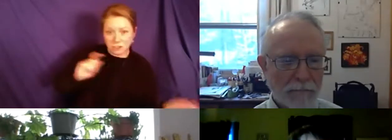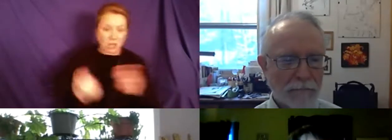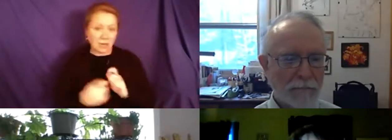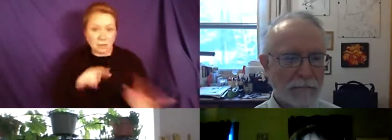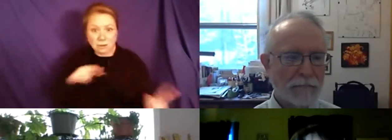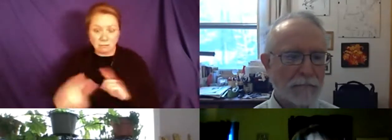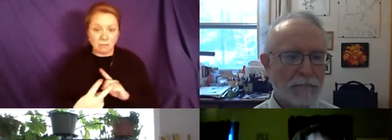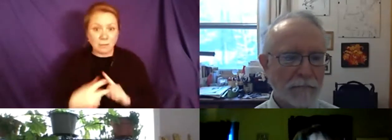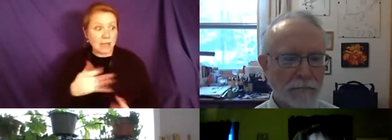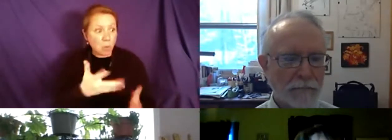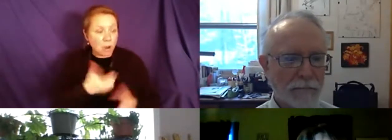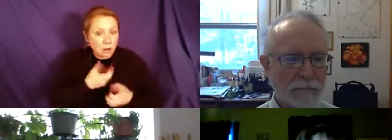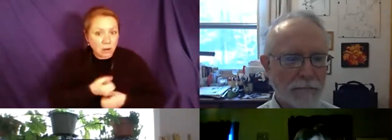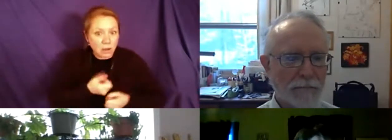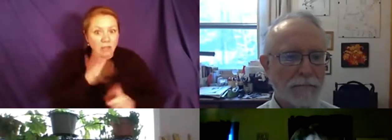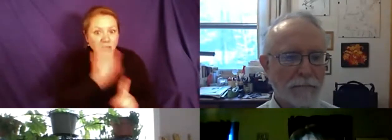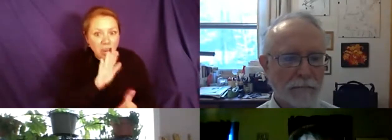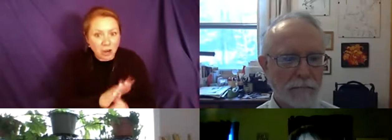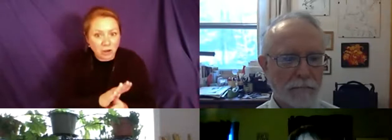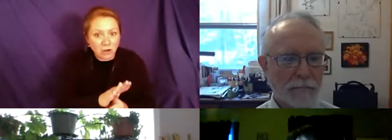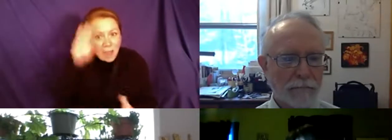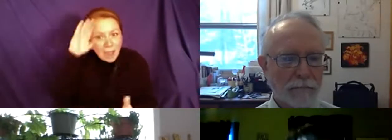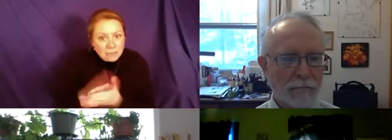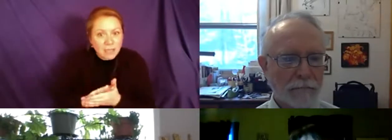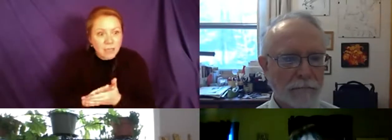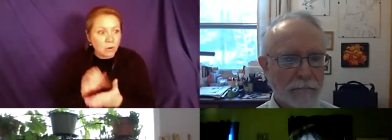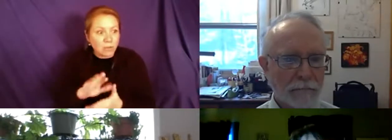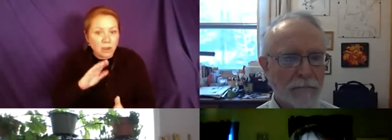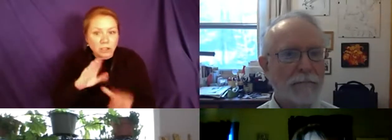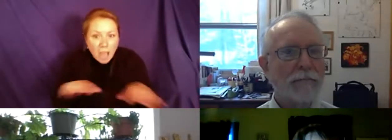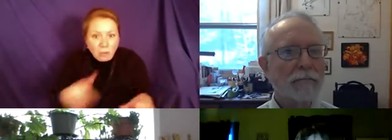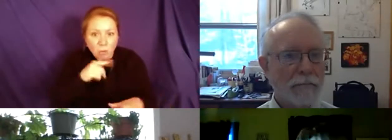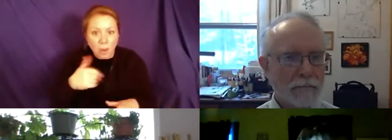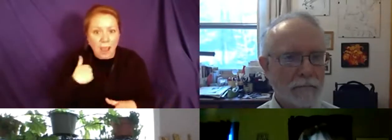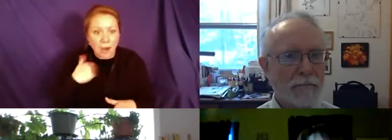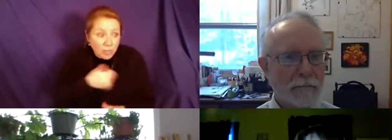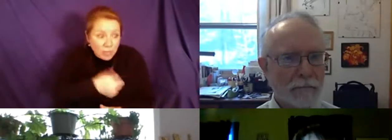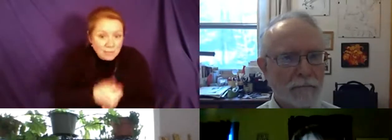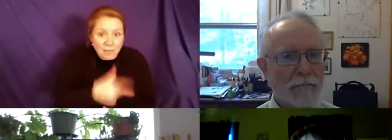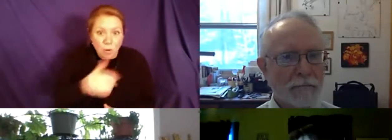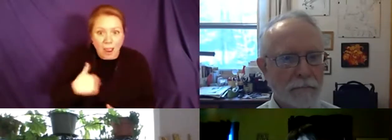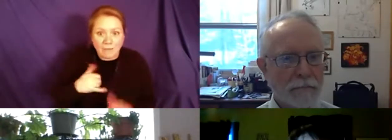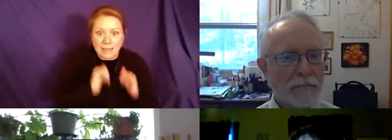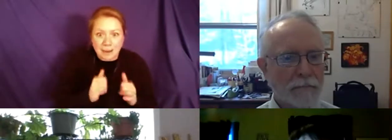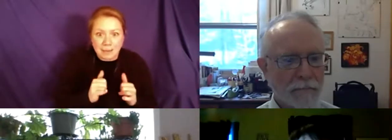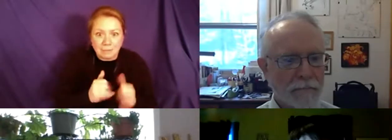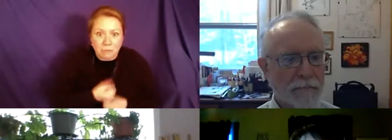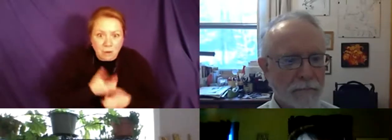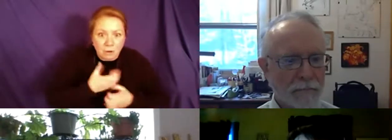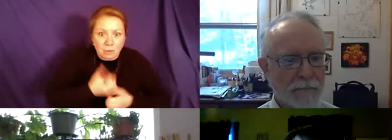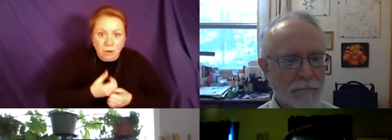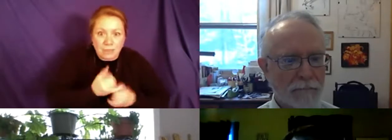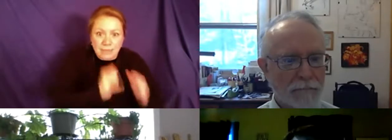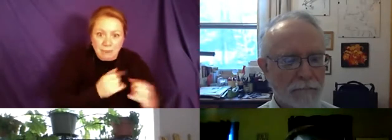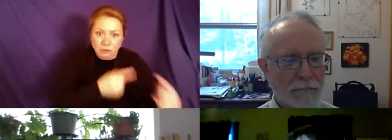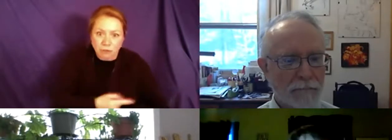me about their spouse or their child or themselves and share those same